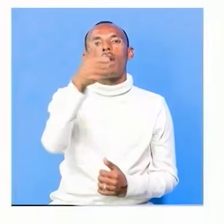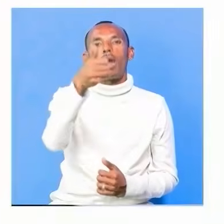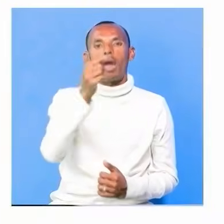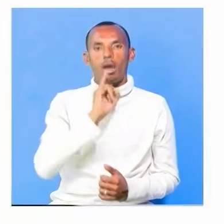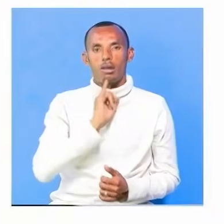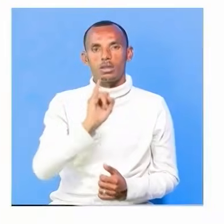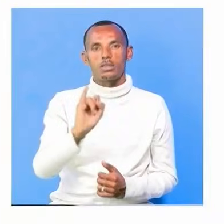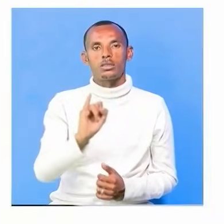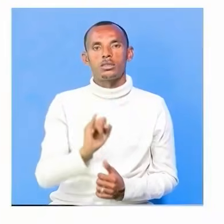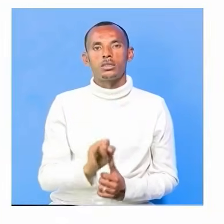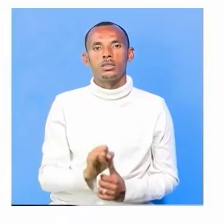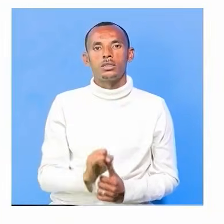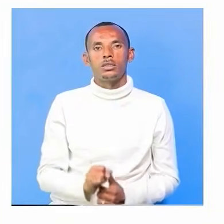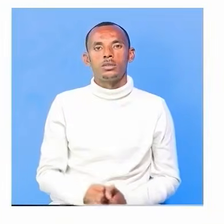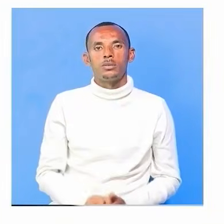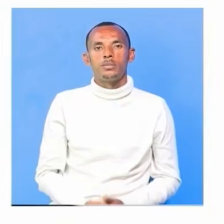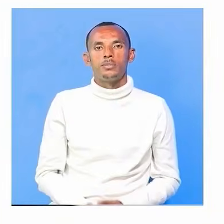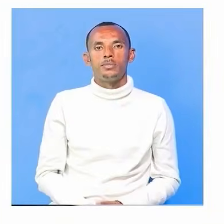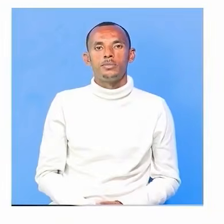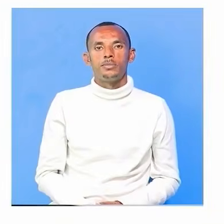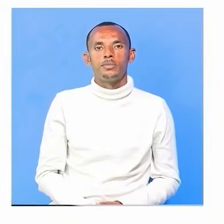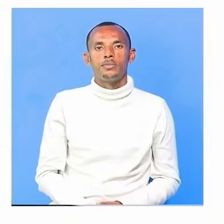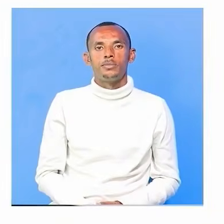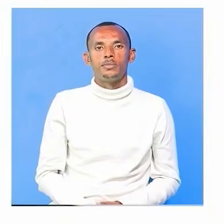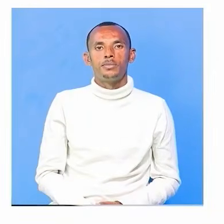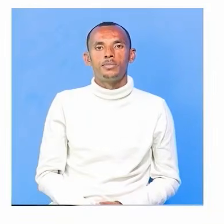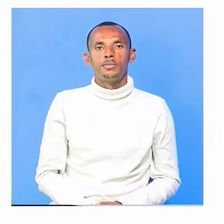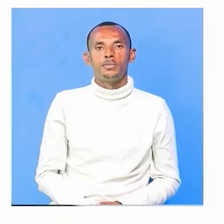if a is